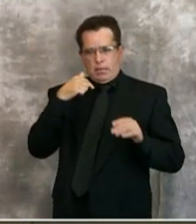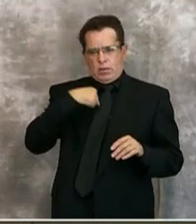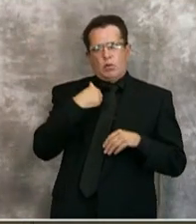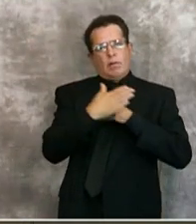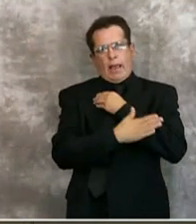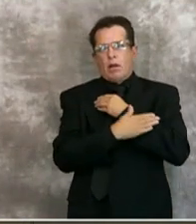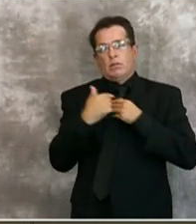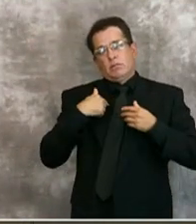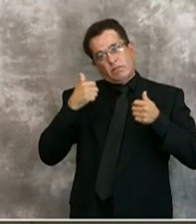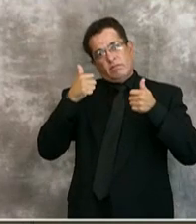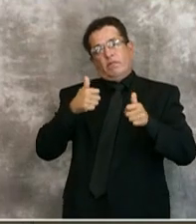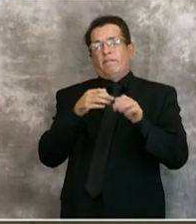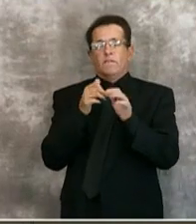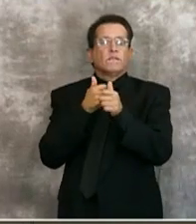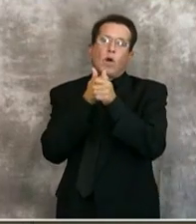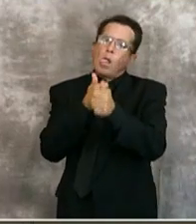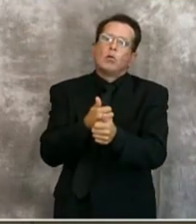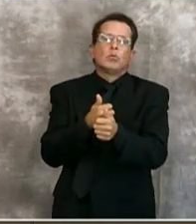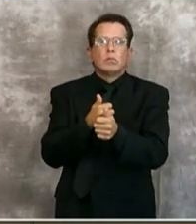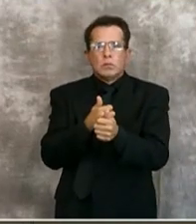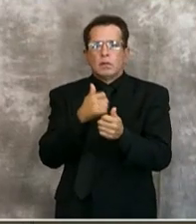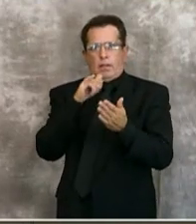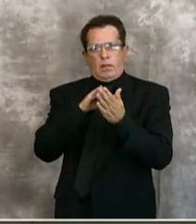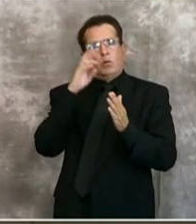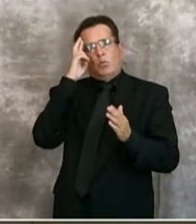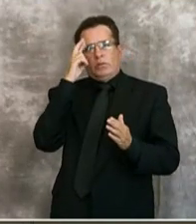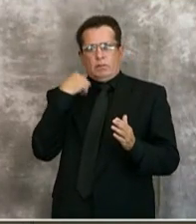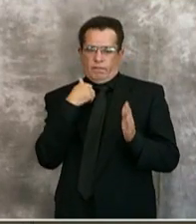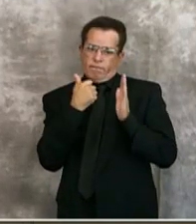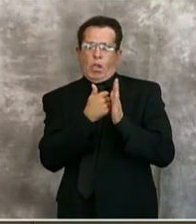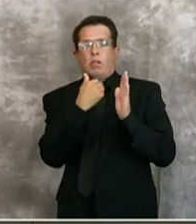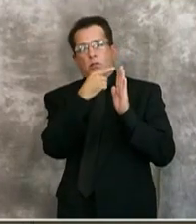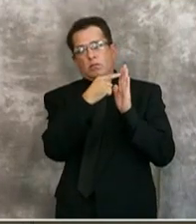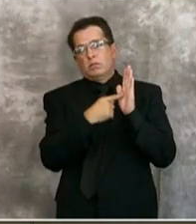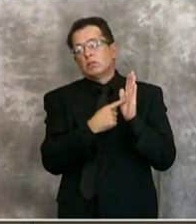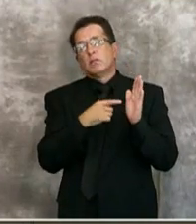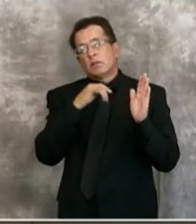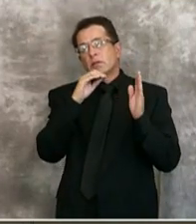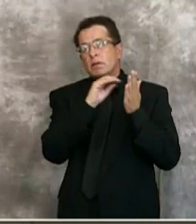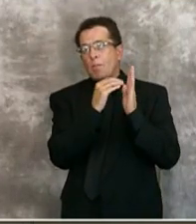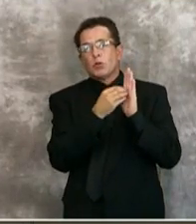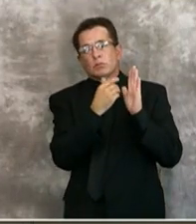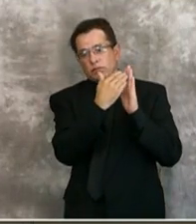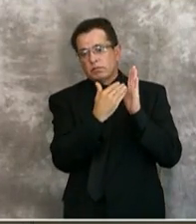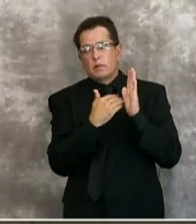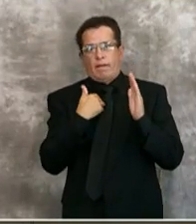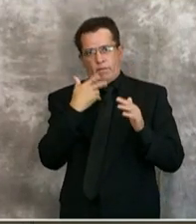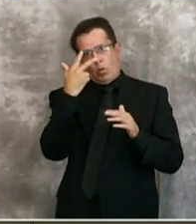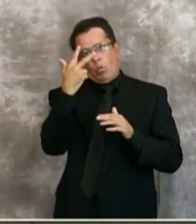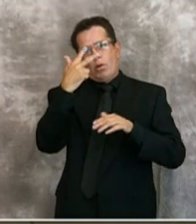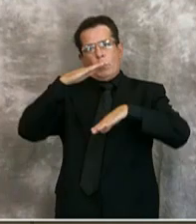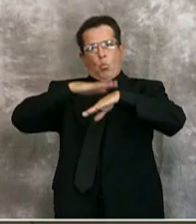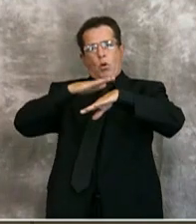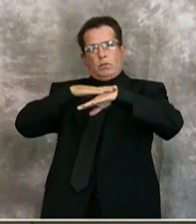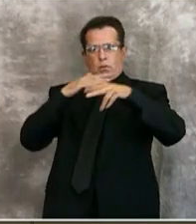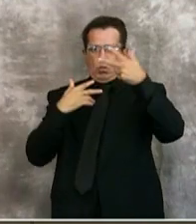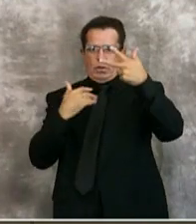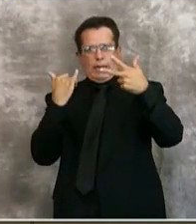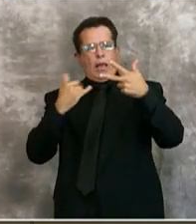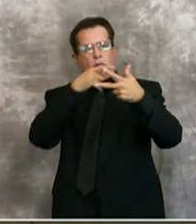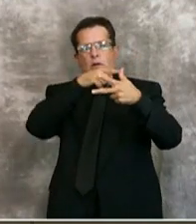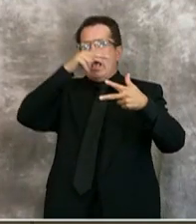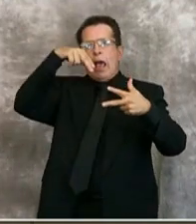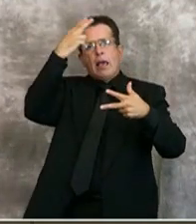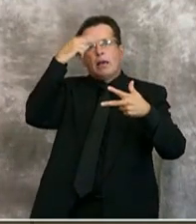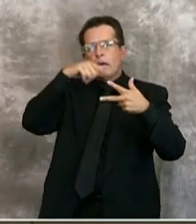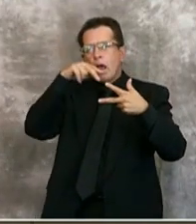action. As stated, that's why we have our metrics for the triggers. And we have 3 abnormal triggers. So I think